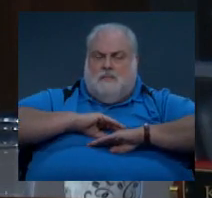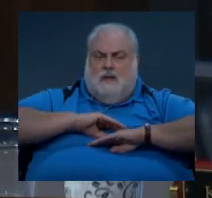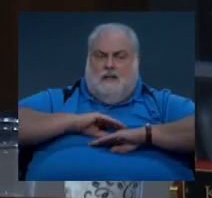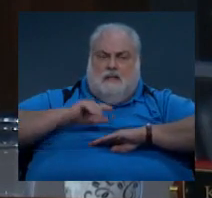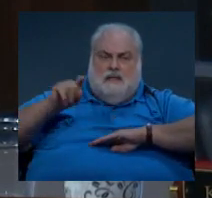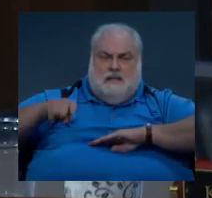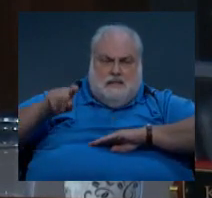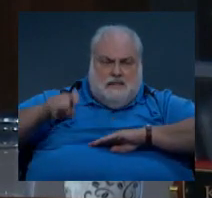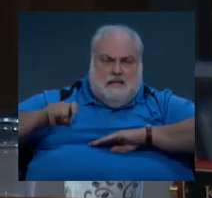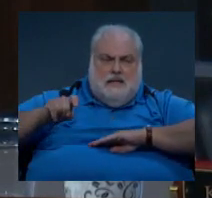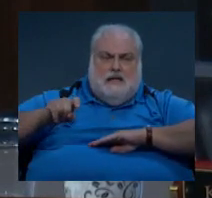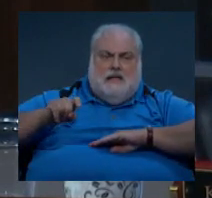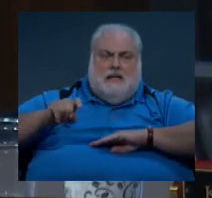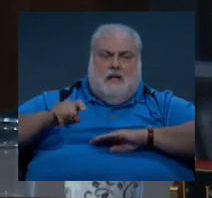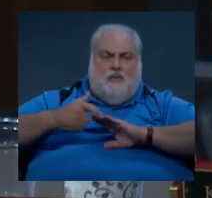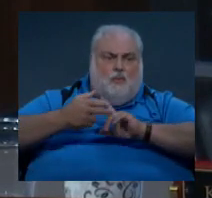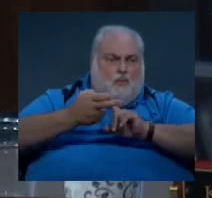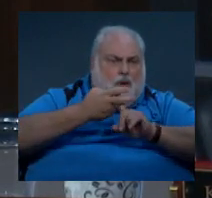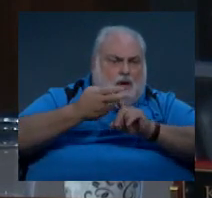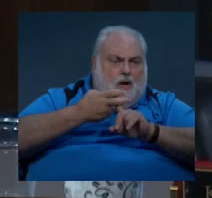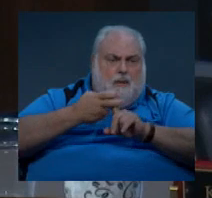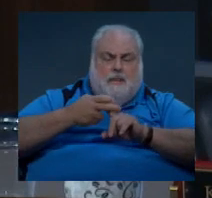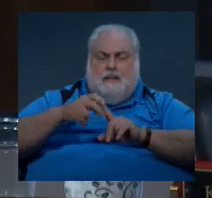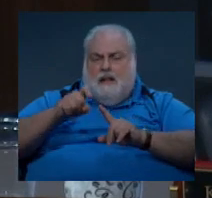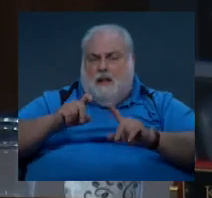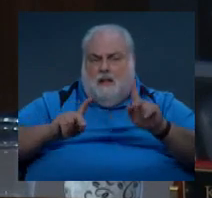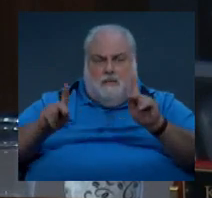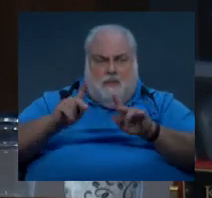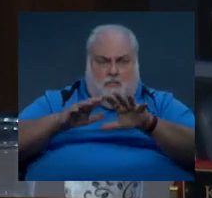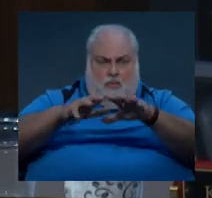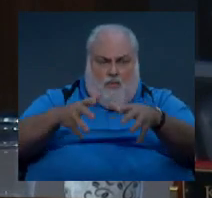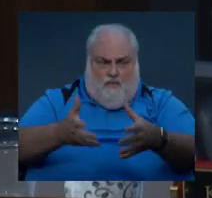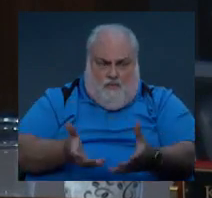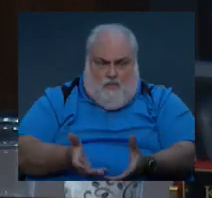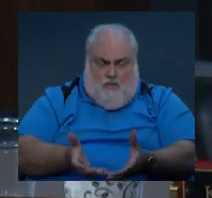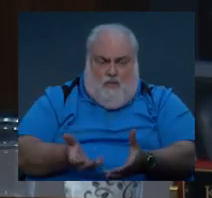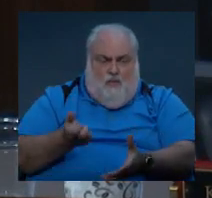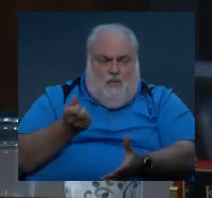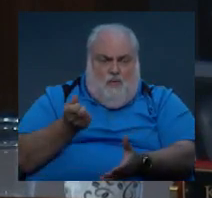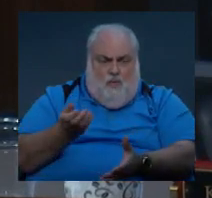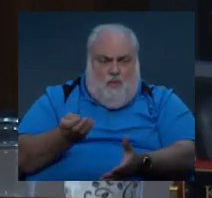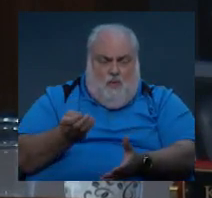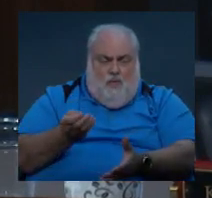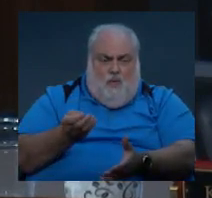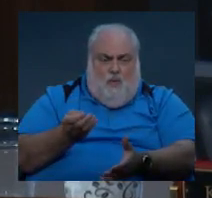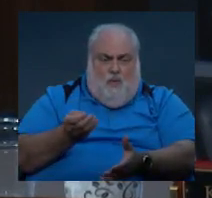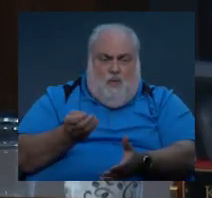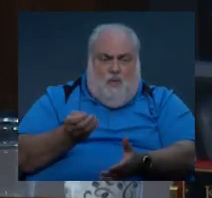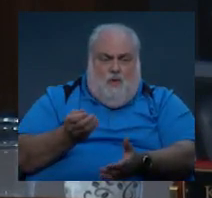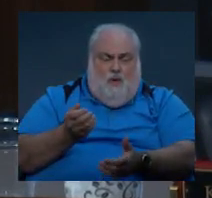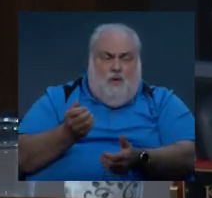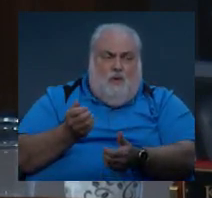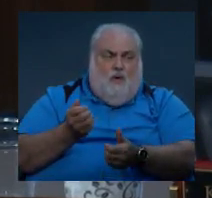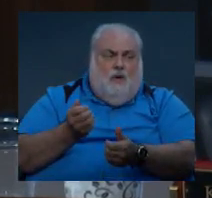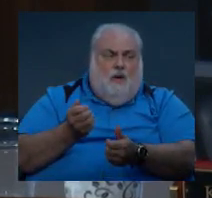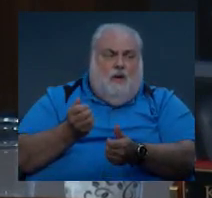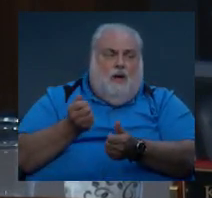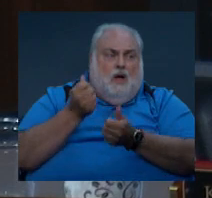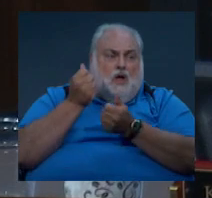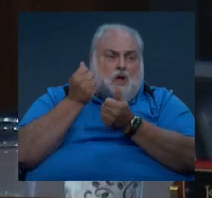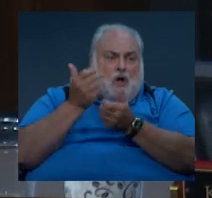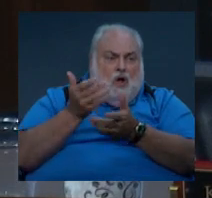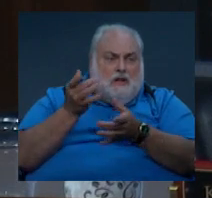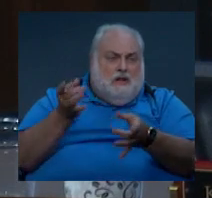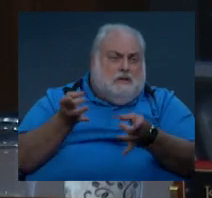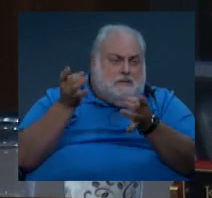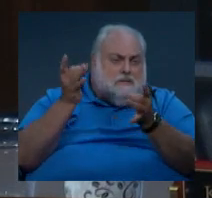the recruiting or meeting the needs of the population who were creating some of the violence and